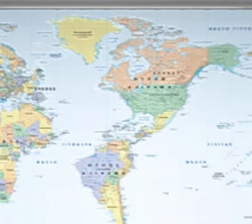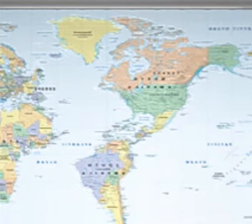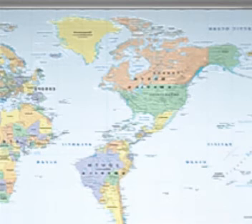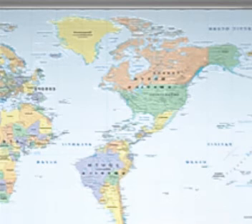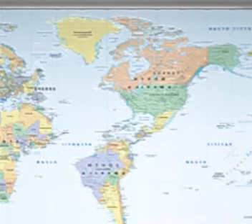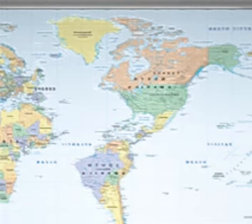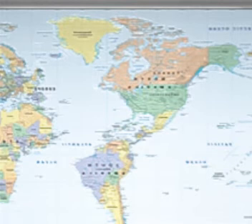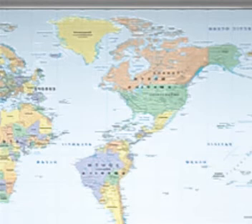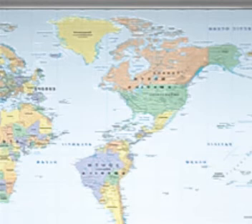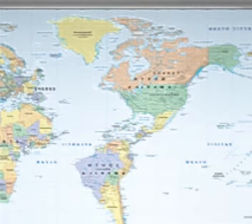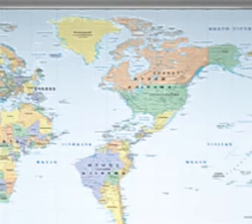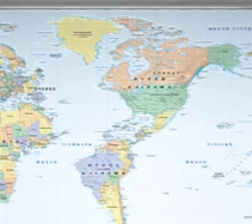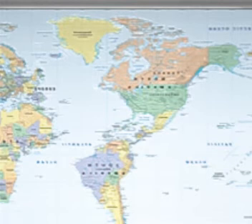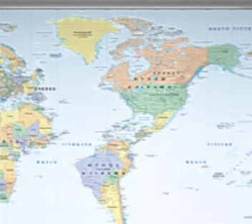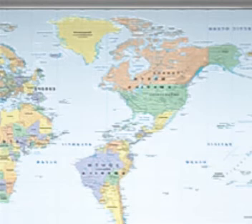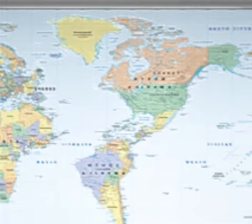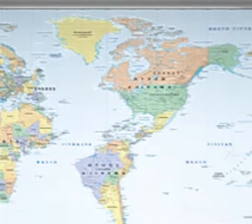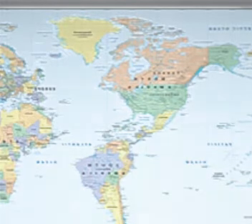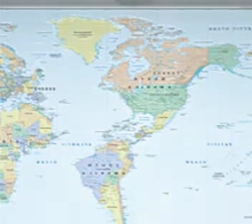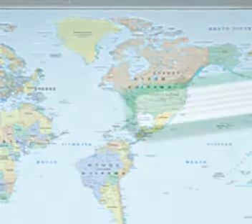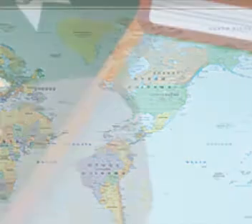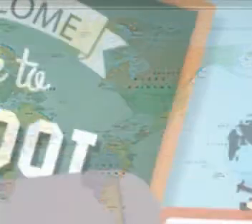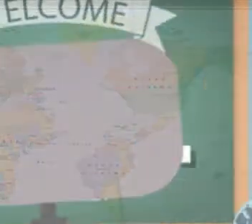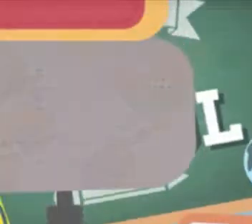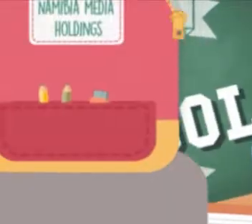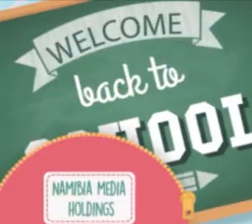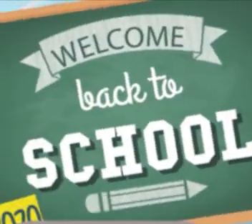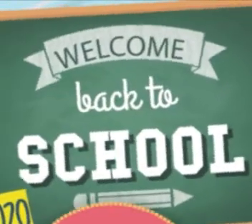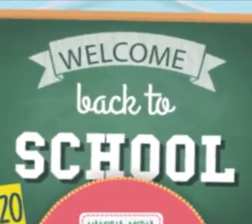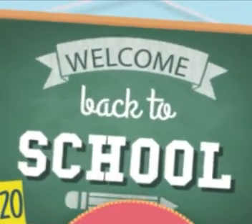teaching us lesson 3 for week 4.